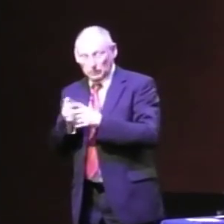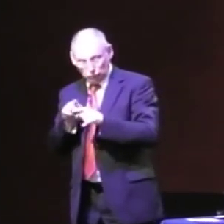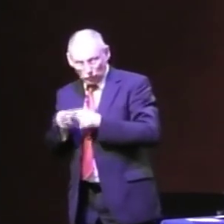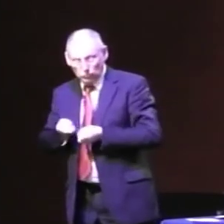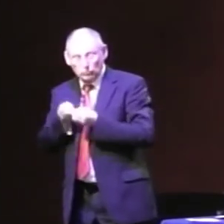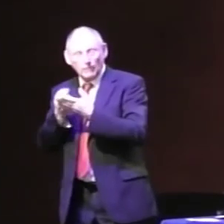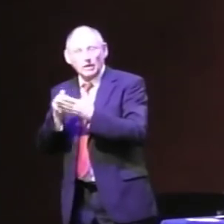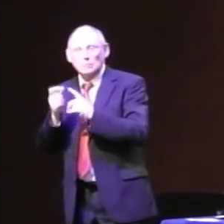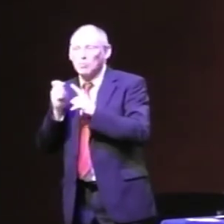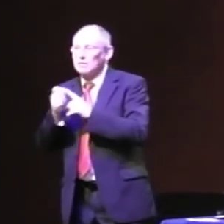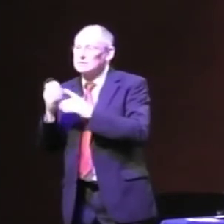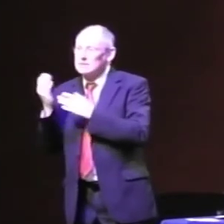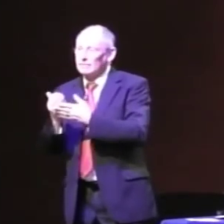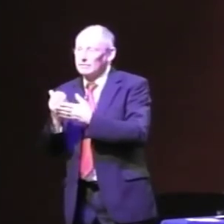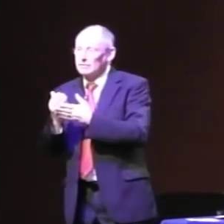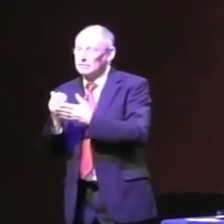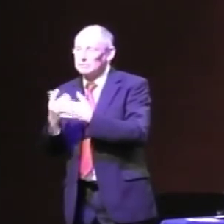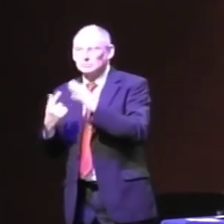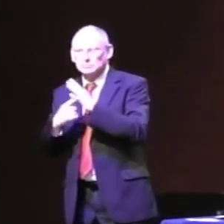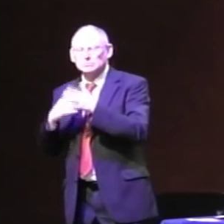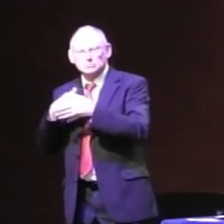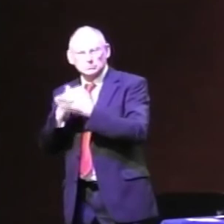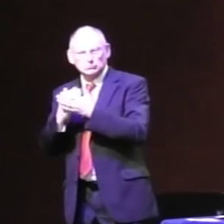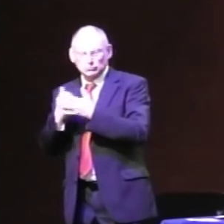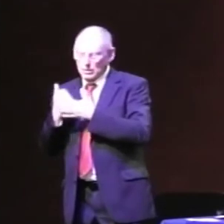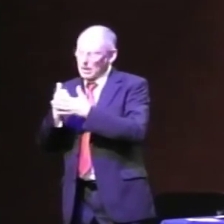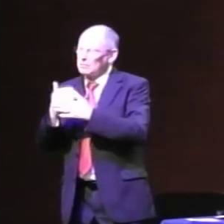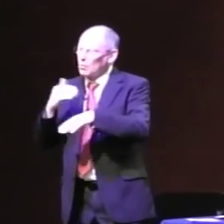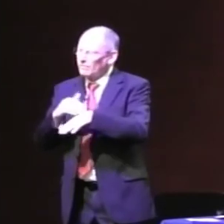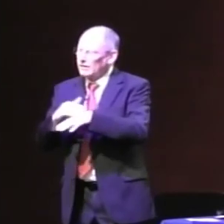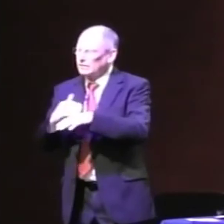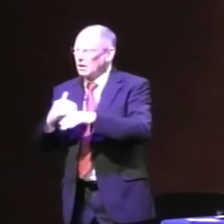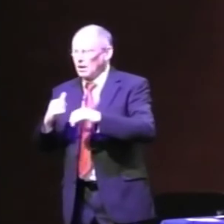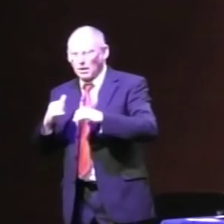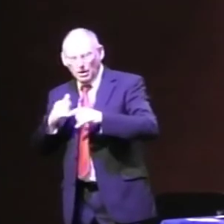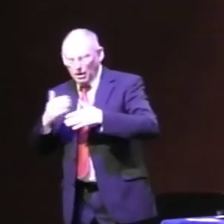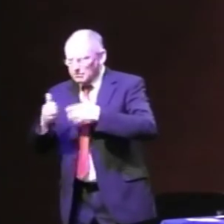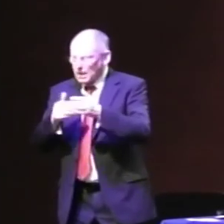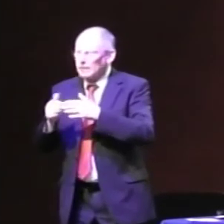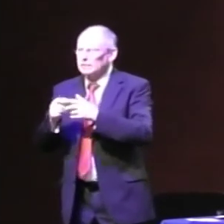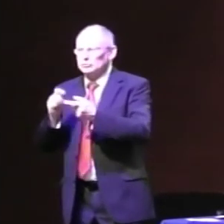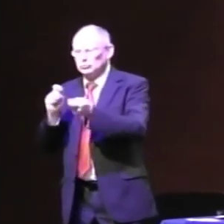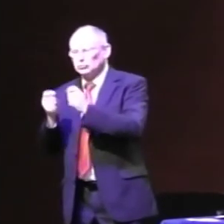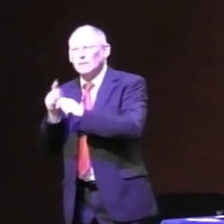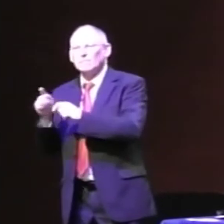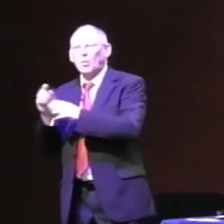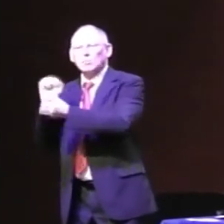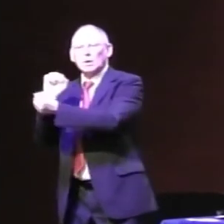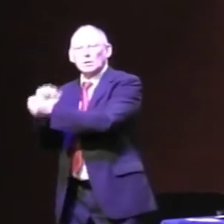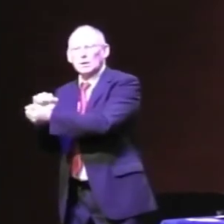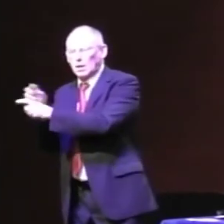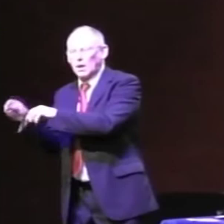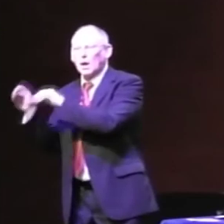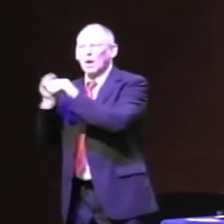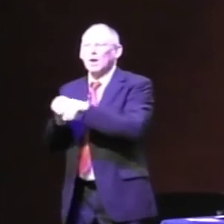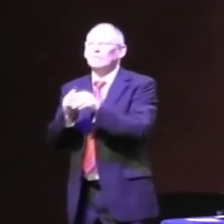services that play a vital role in helping offenders manage their transition between serving a custodial